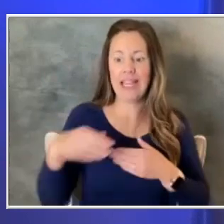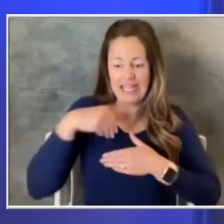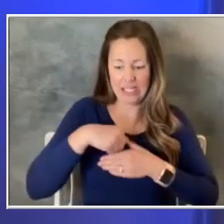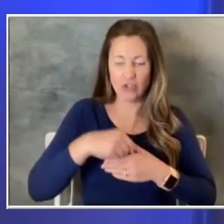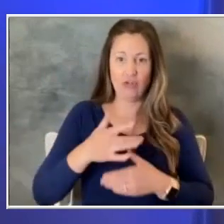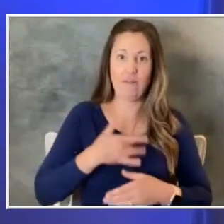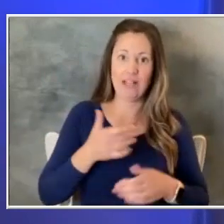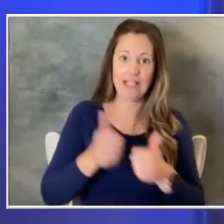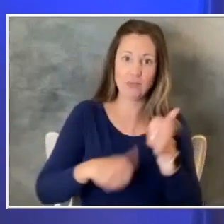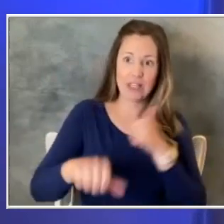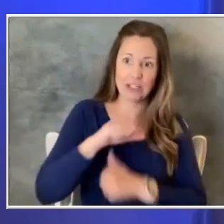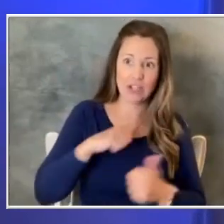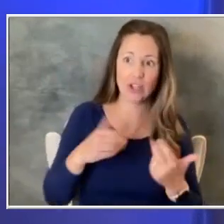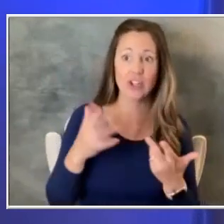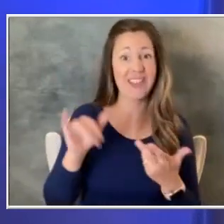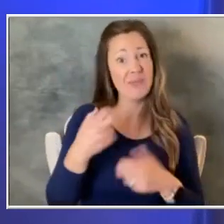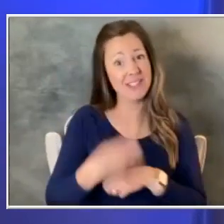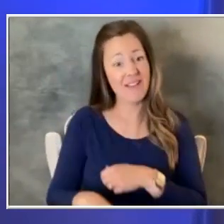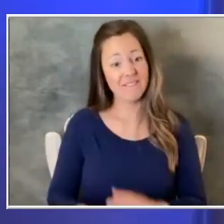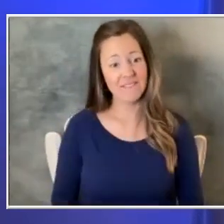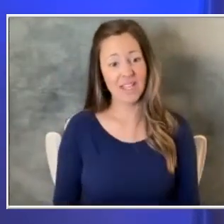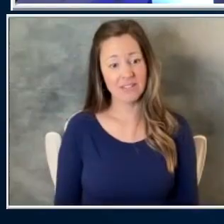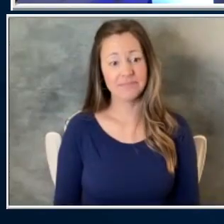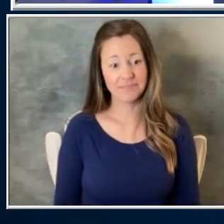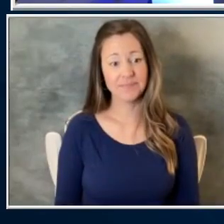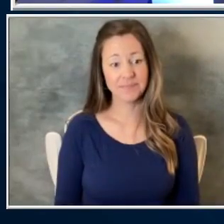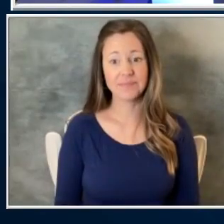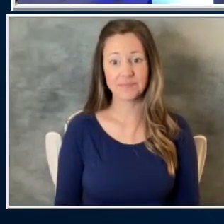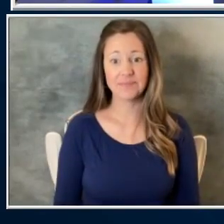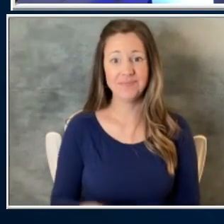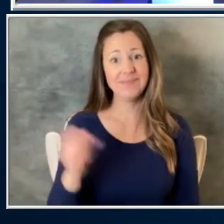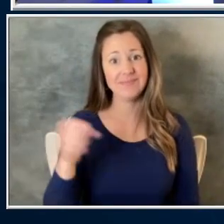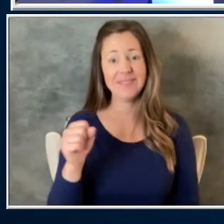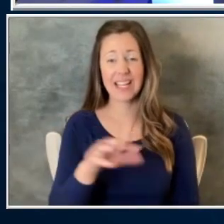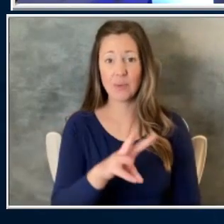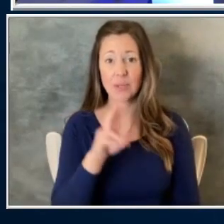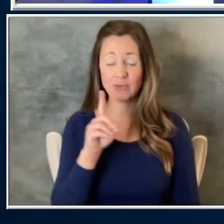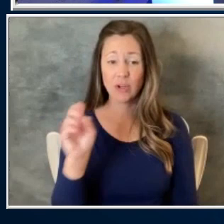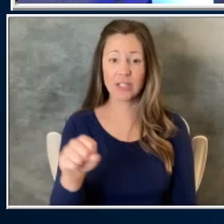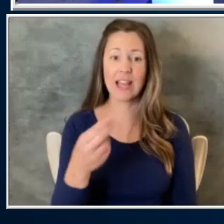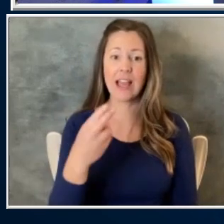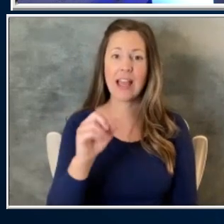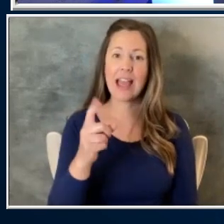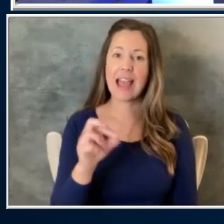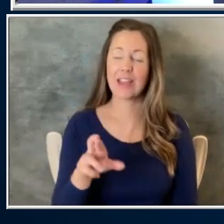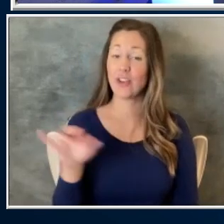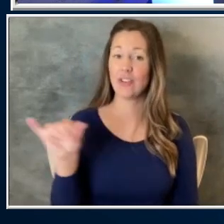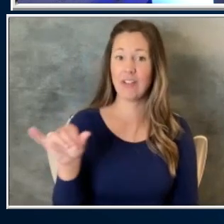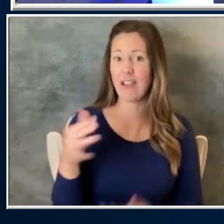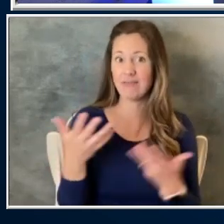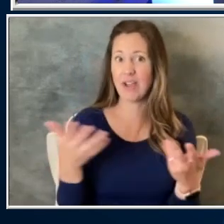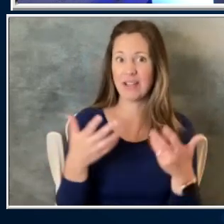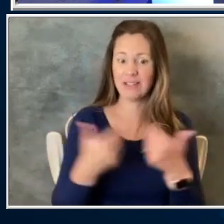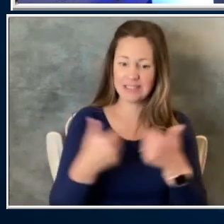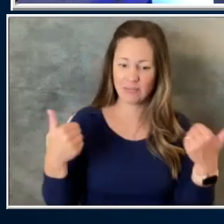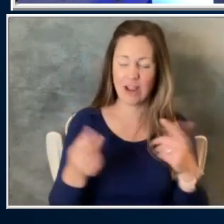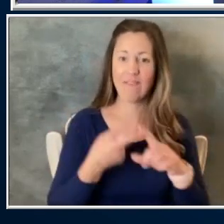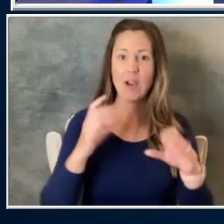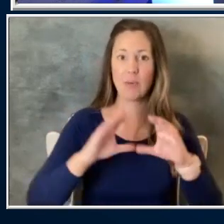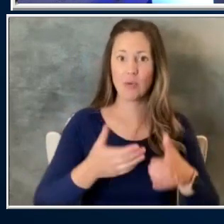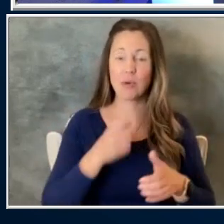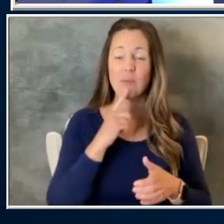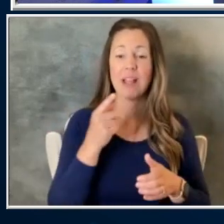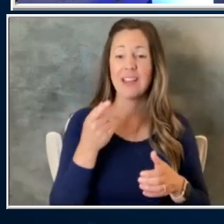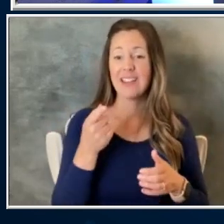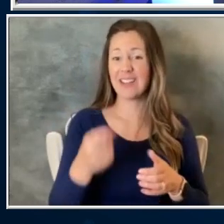other. So that was tough. So therapeutic. But yeah, the withdrawal. Heather, what was that like? Just that separation from this group that you've done this